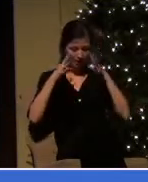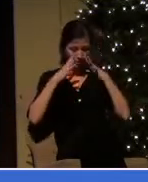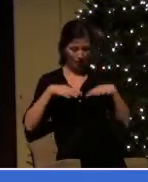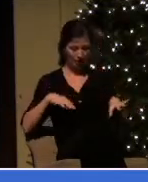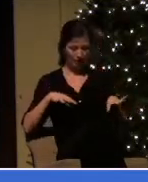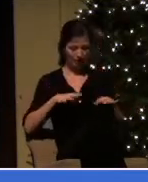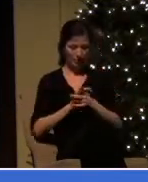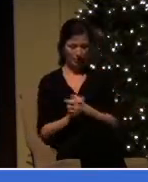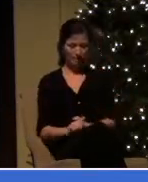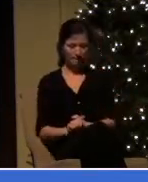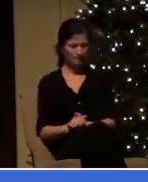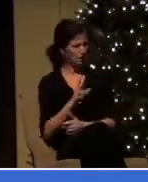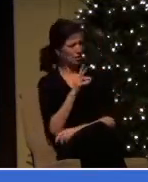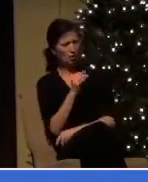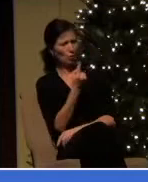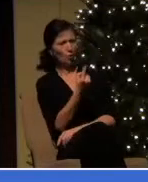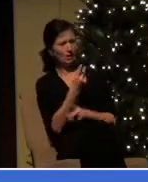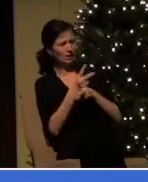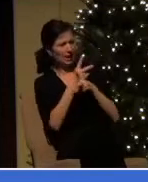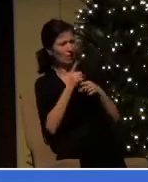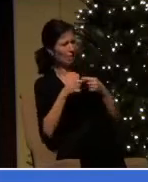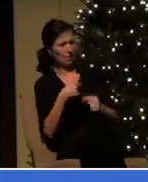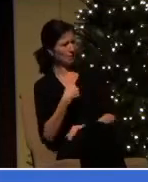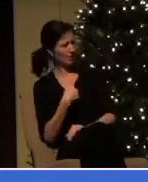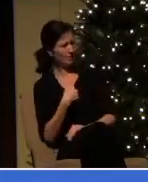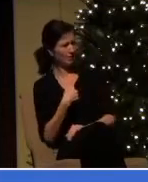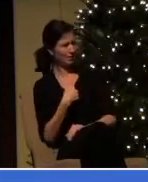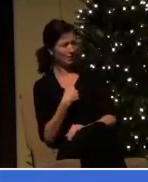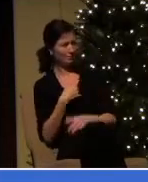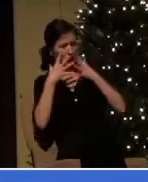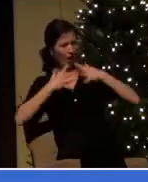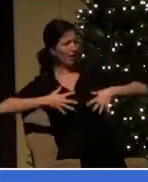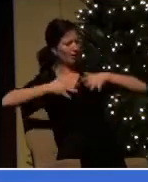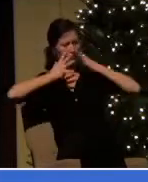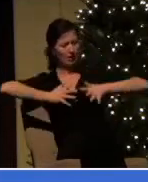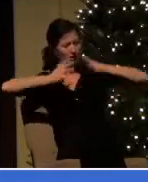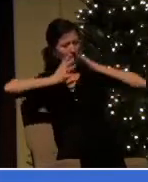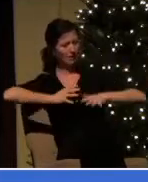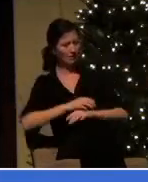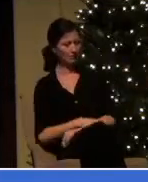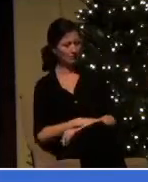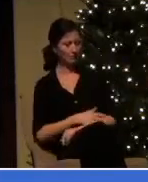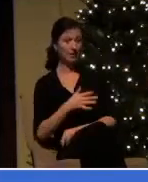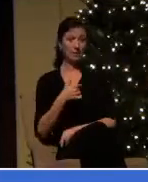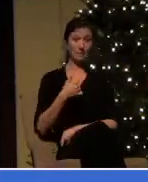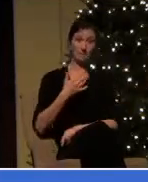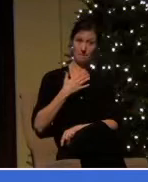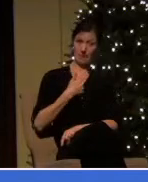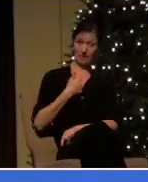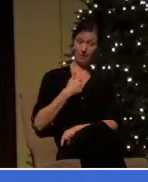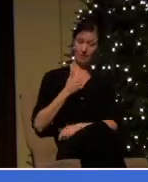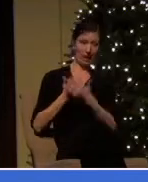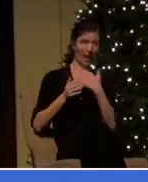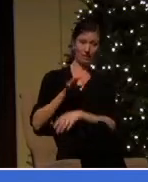"No one has ever cared that much about me," she sobbed. I placed my hand lightly on her shoulder